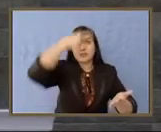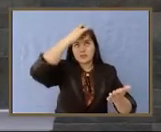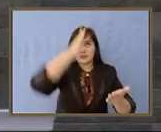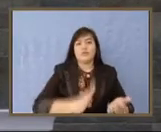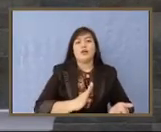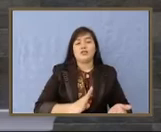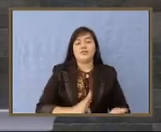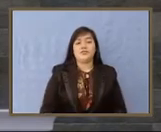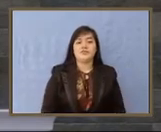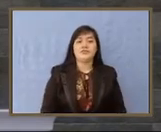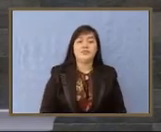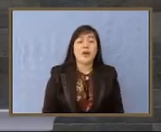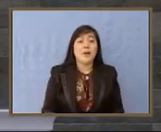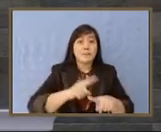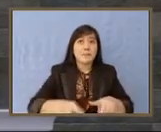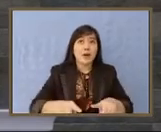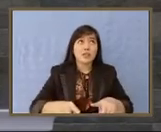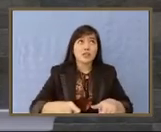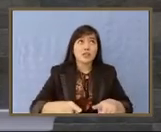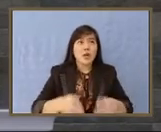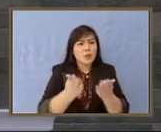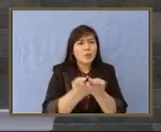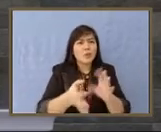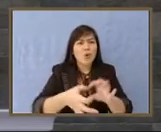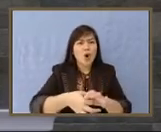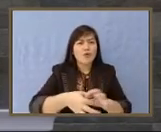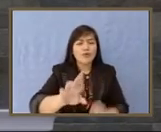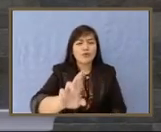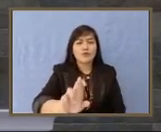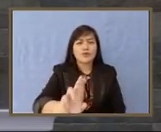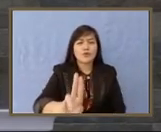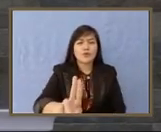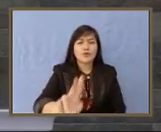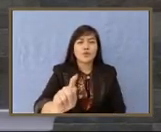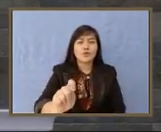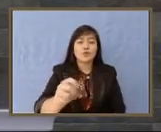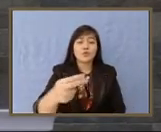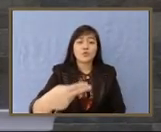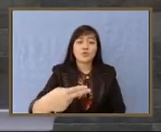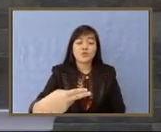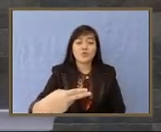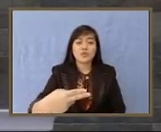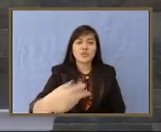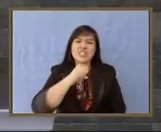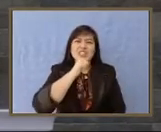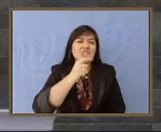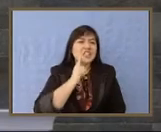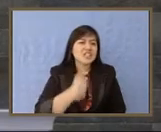na indikasyon kung sino po dito. Pero, makikita po natin dito sa book of